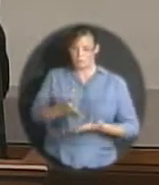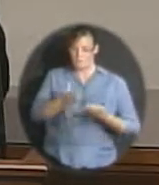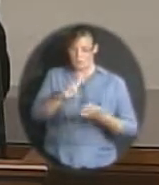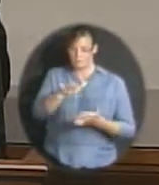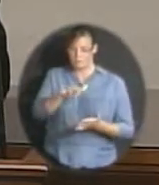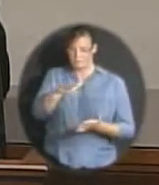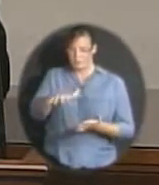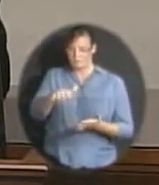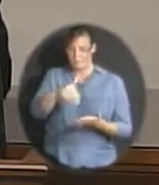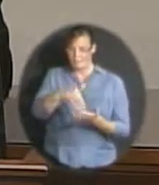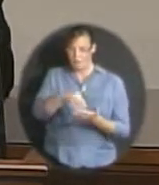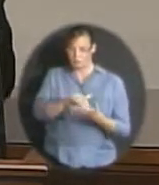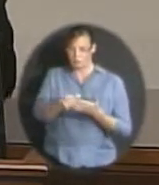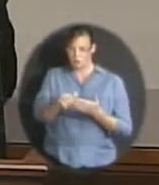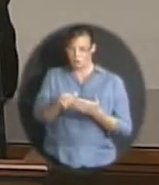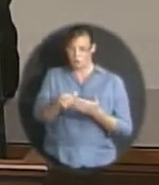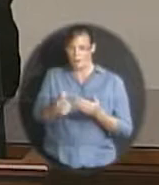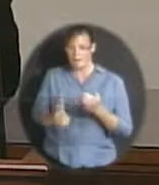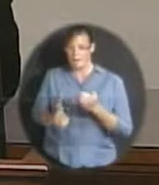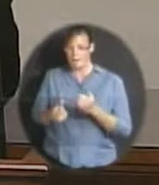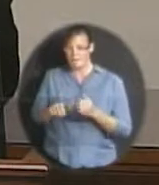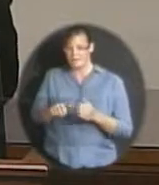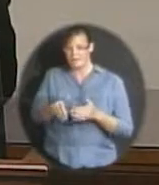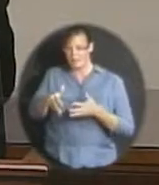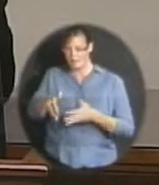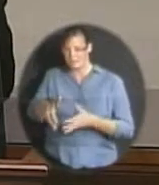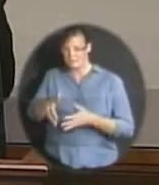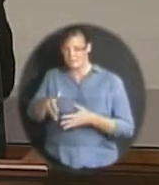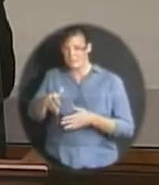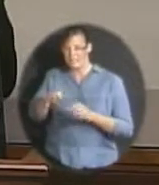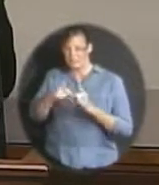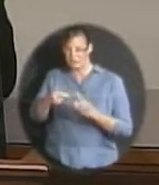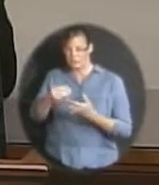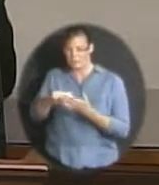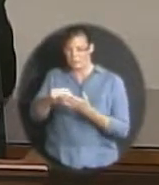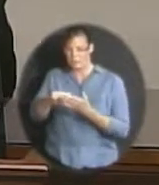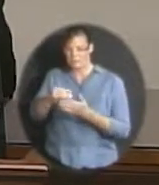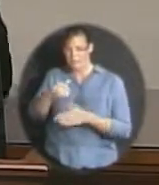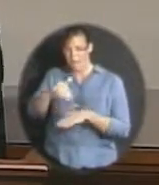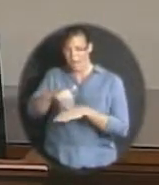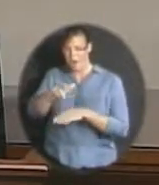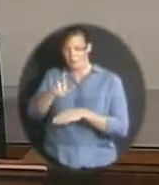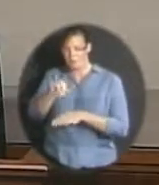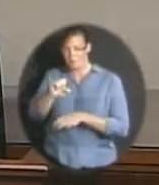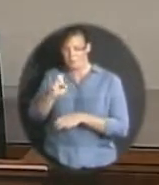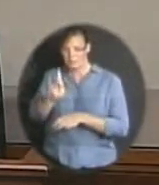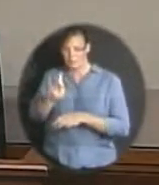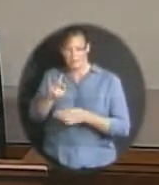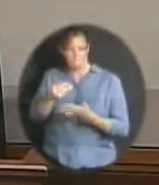$55,000 of that. The remainder of it comes through district funds, at-risk funds. Okay.